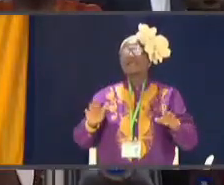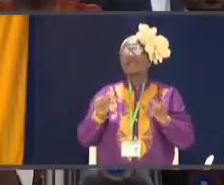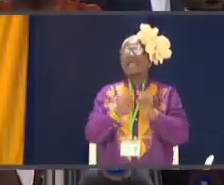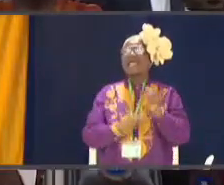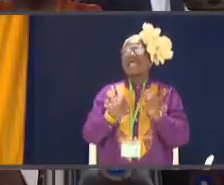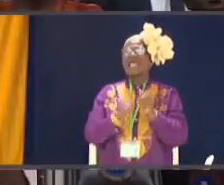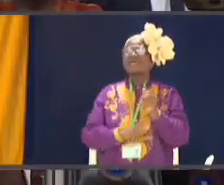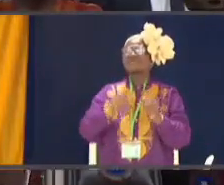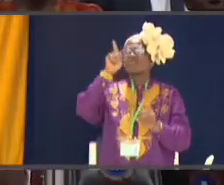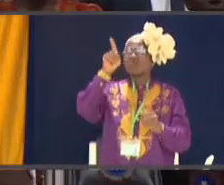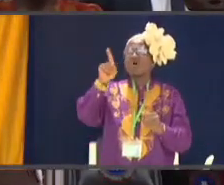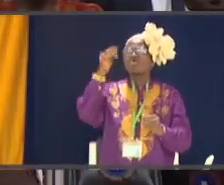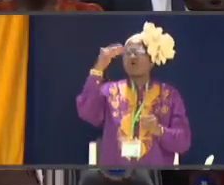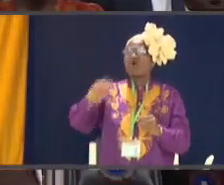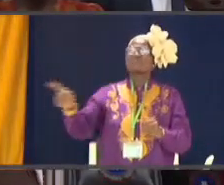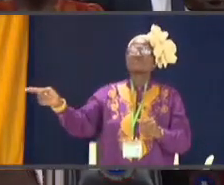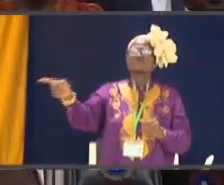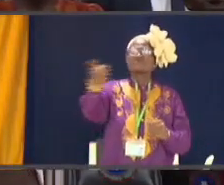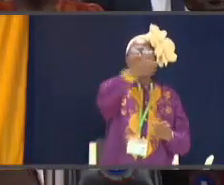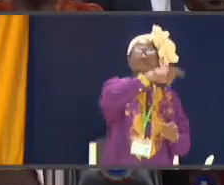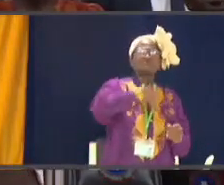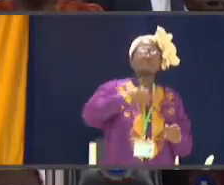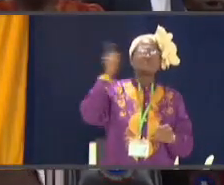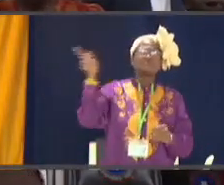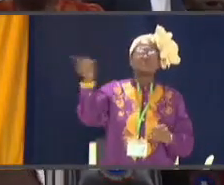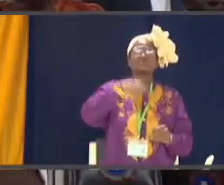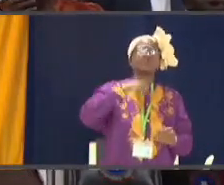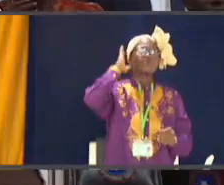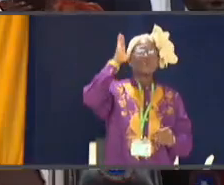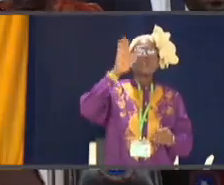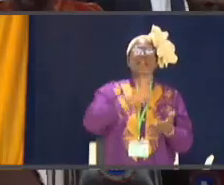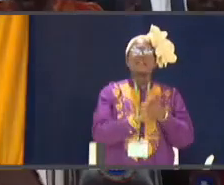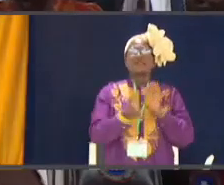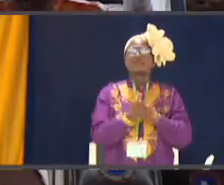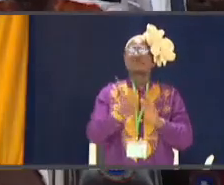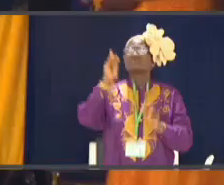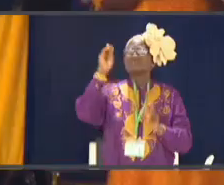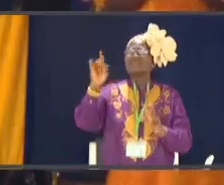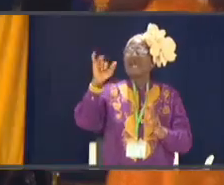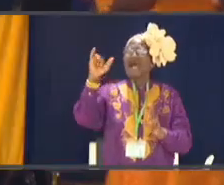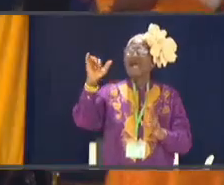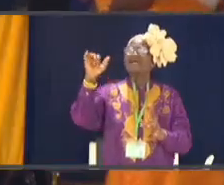Every one of you, you become diamond Christians.